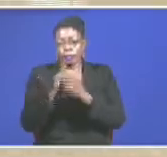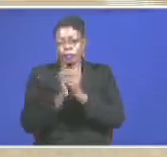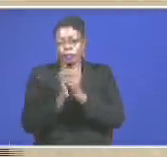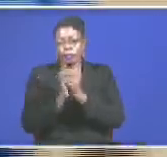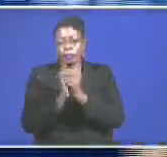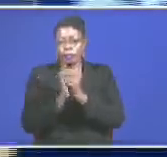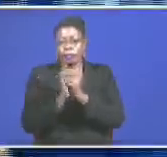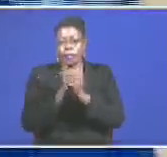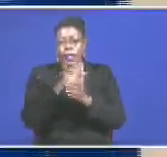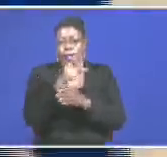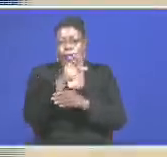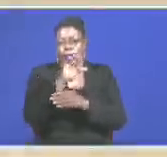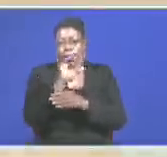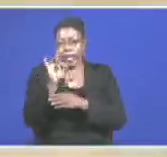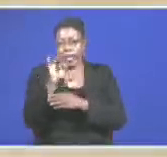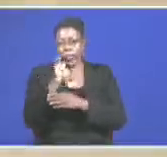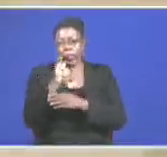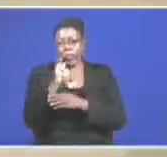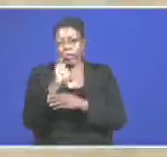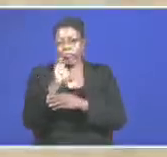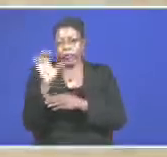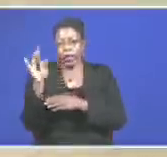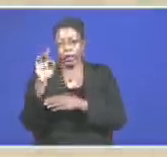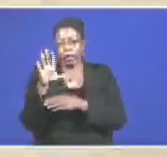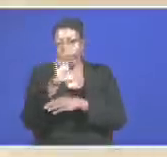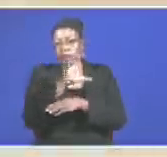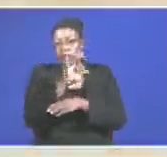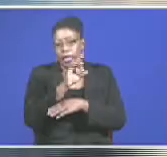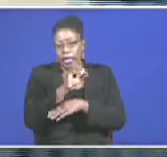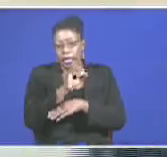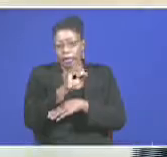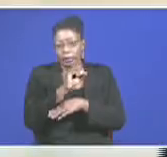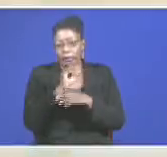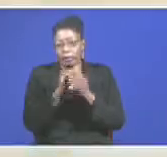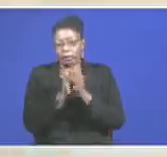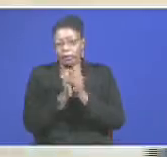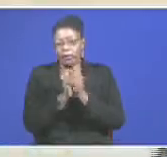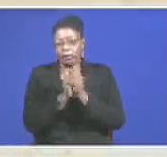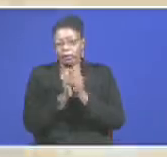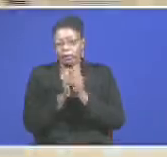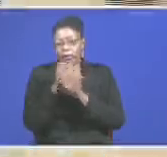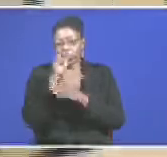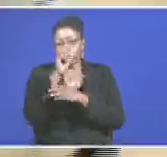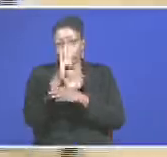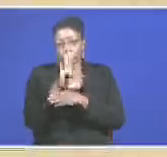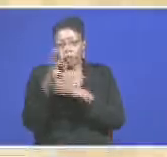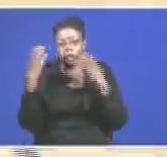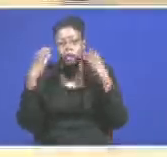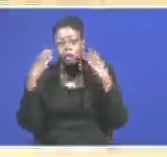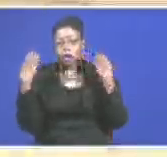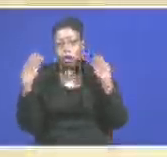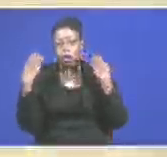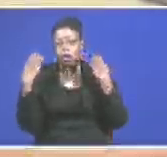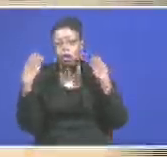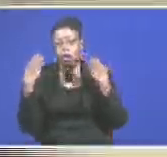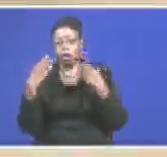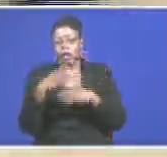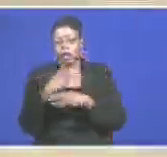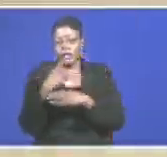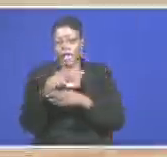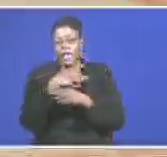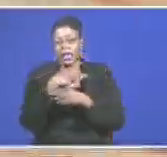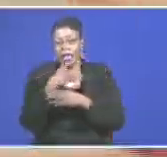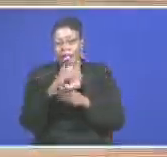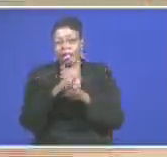Pirates 85-80 on Monday night in the New Providence Basketball Association. UB head coach Bacchus Roll likes the turnaround